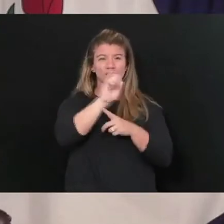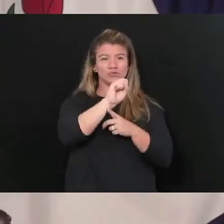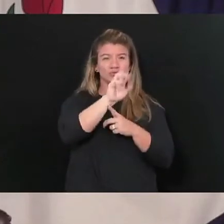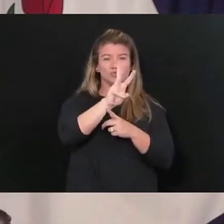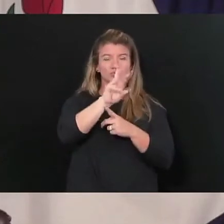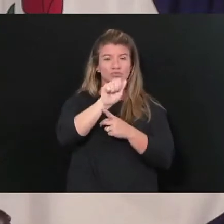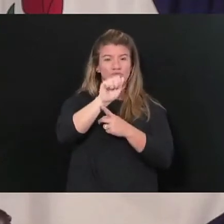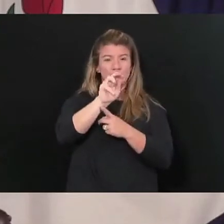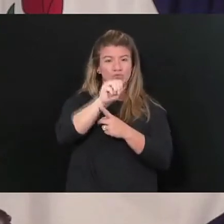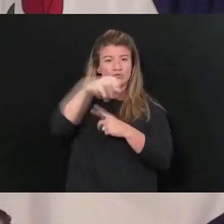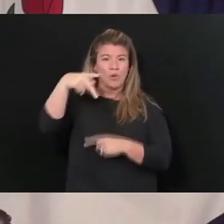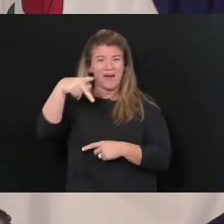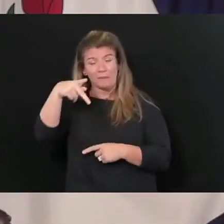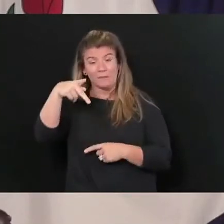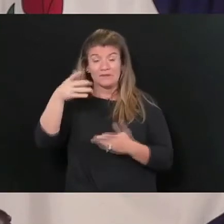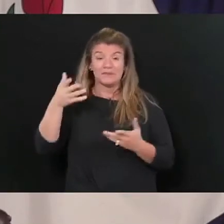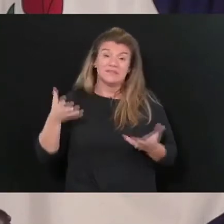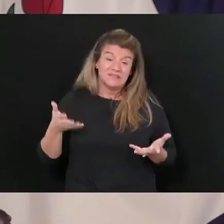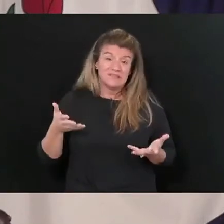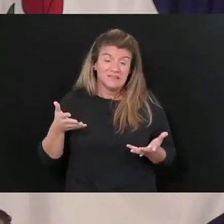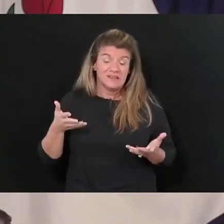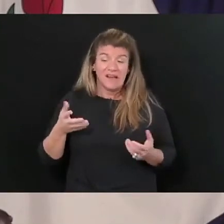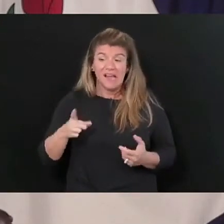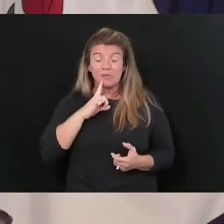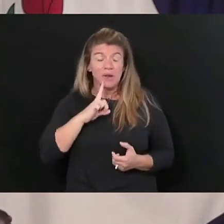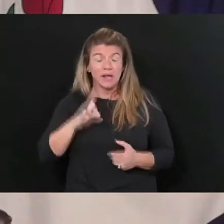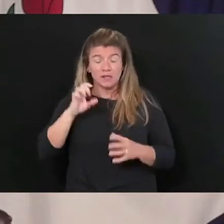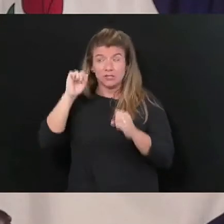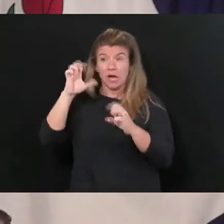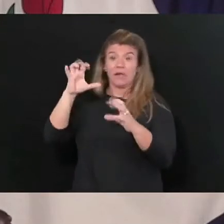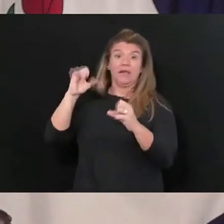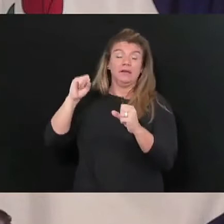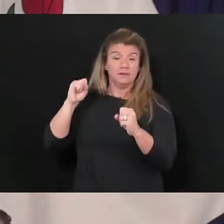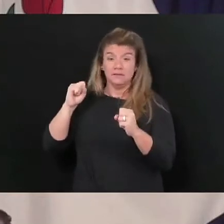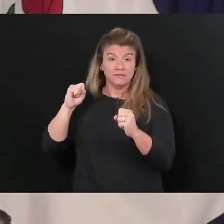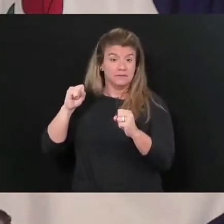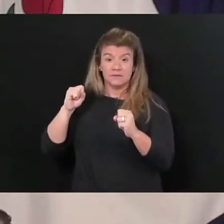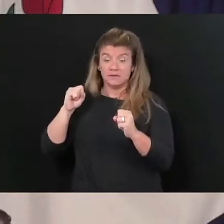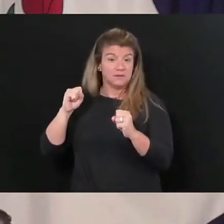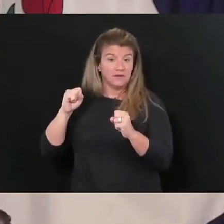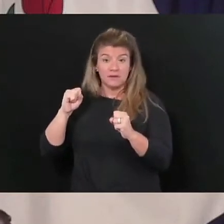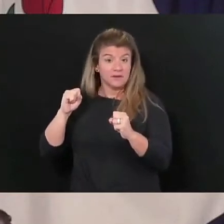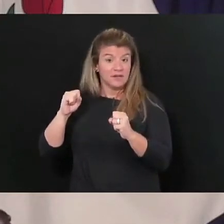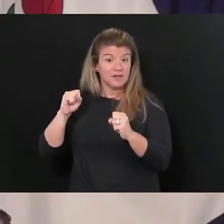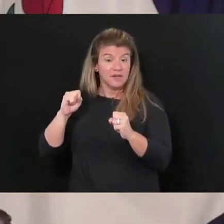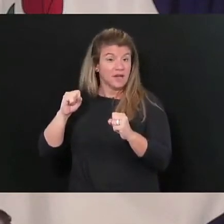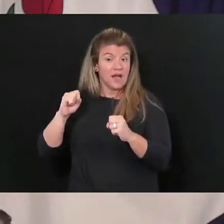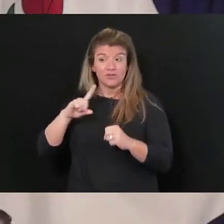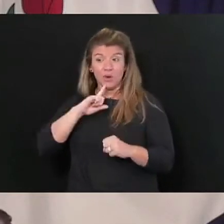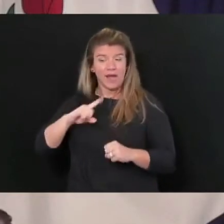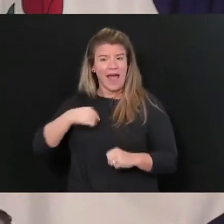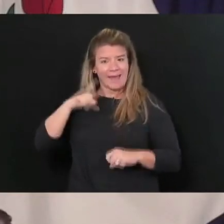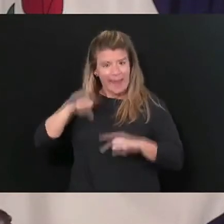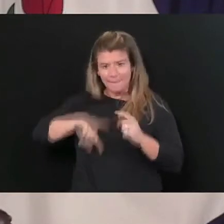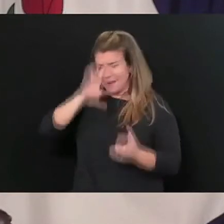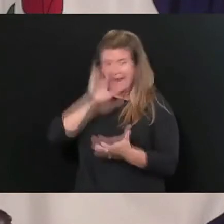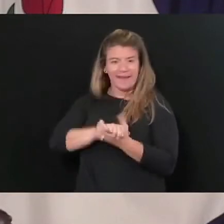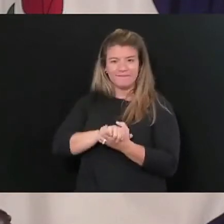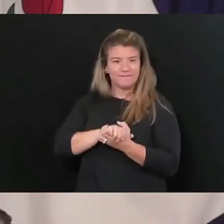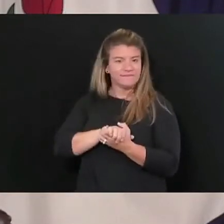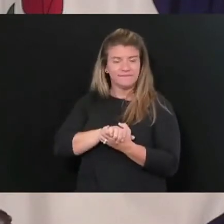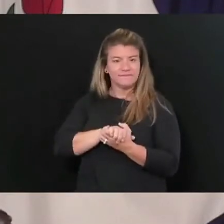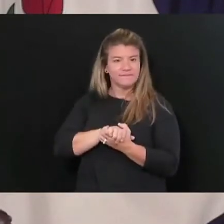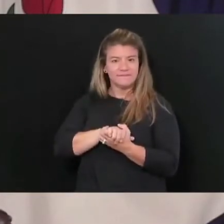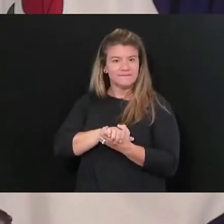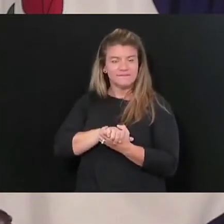It is just, it's unbelievable. It's just totally unbelievable how